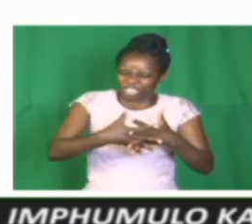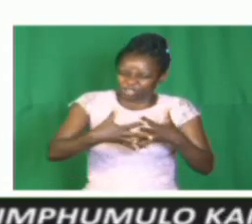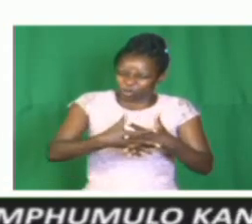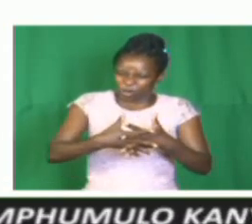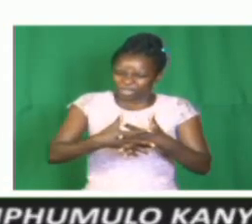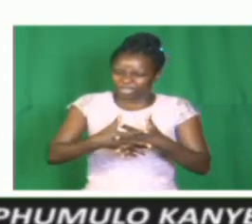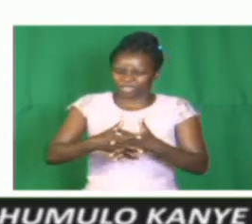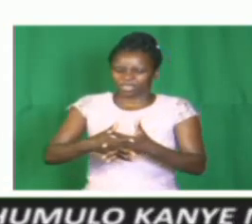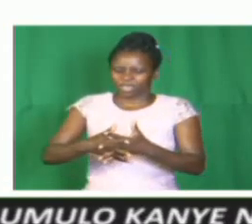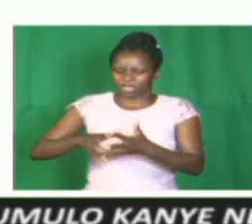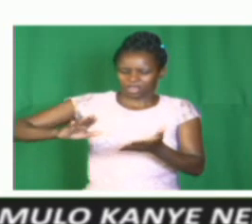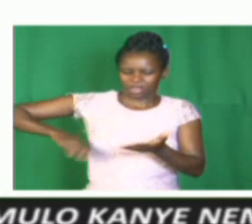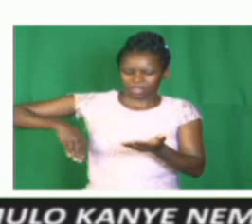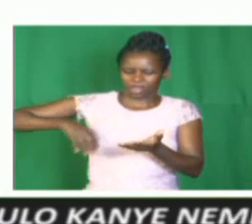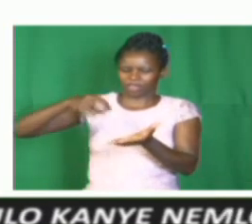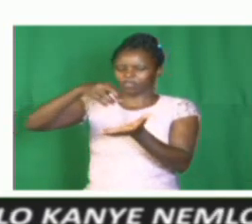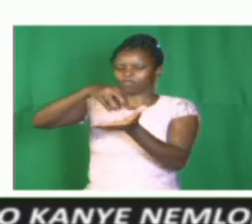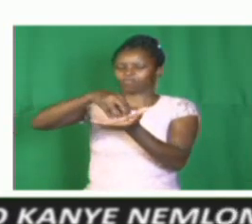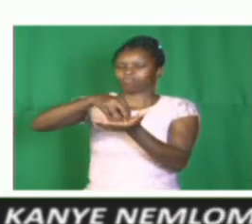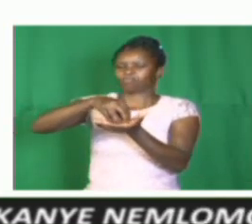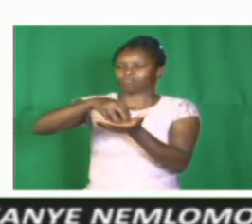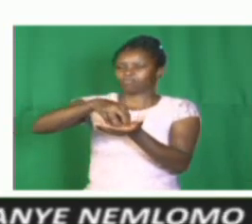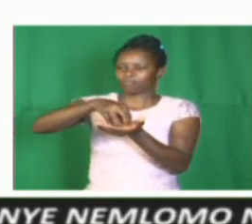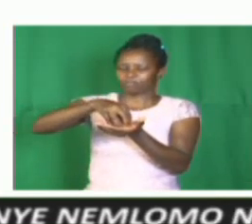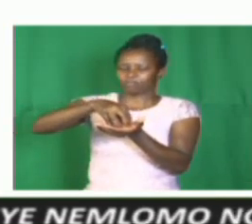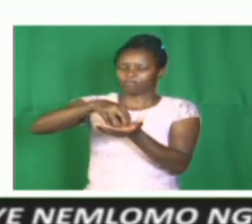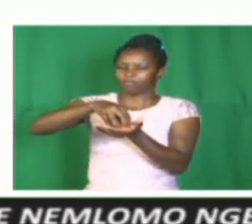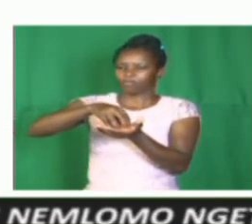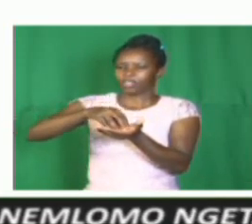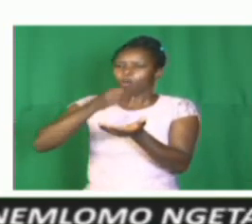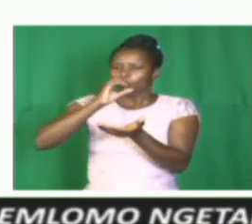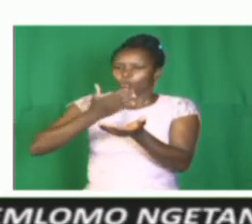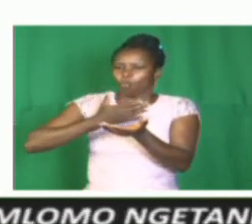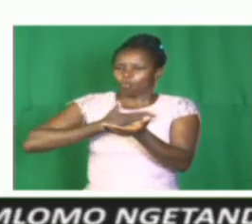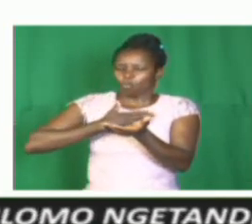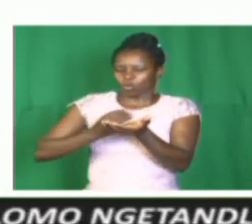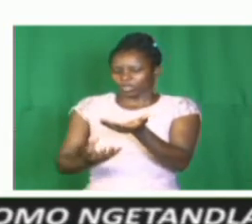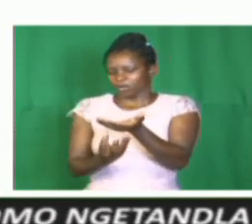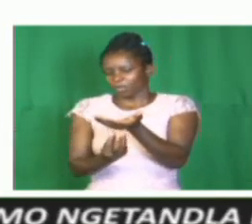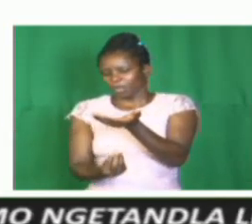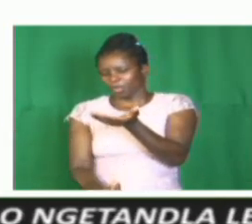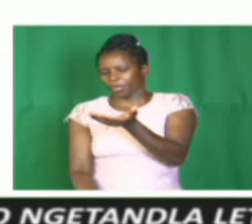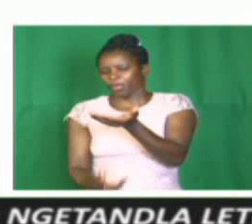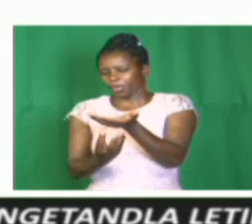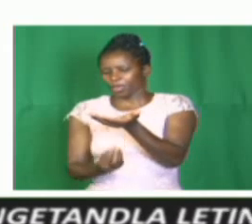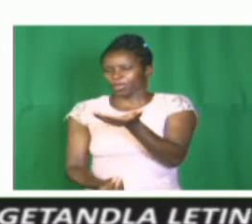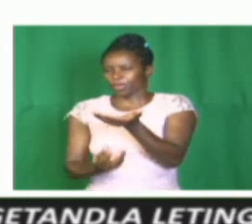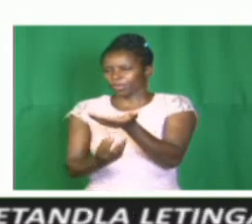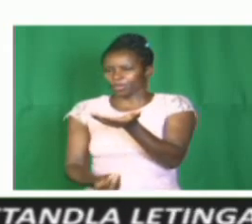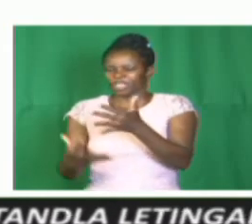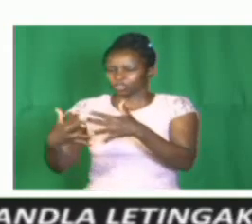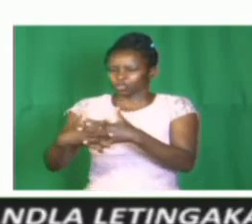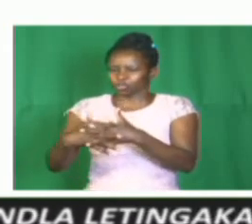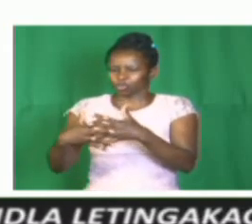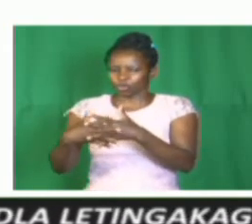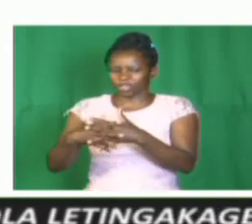remains on the filter paper or the cloth if you are using the cloth. So the solid will remain